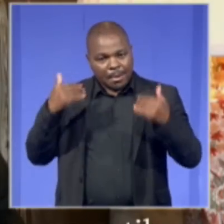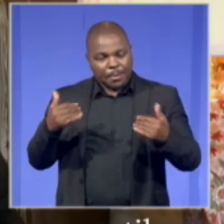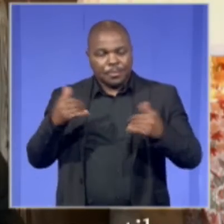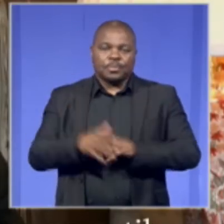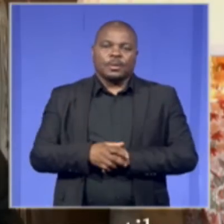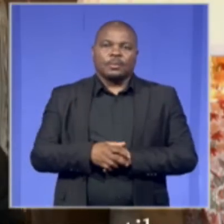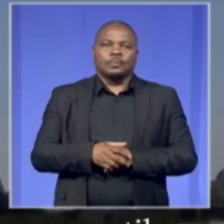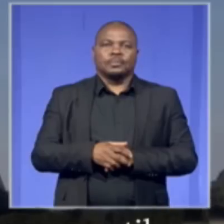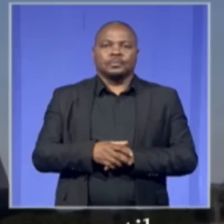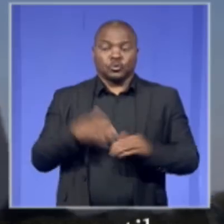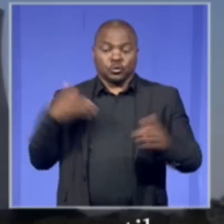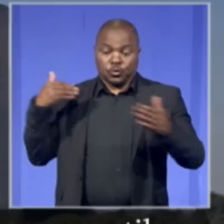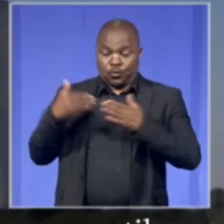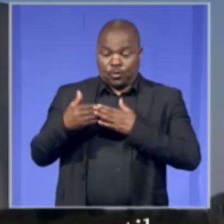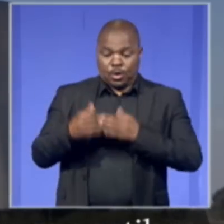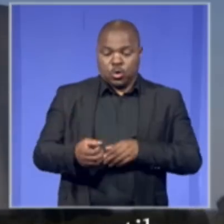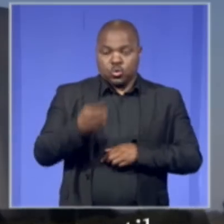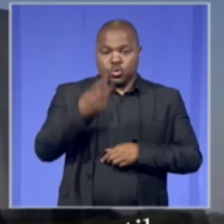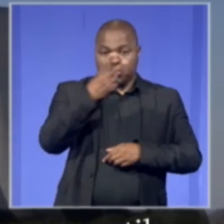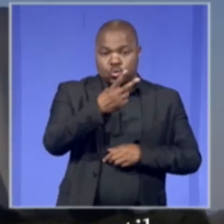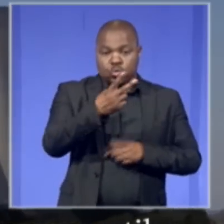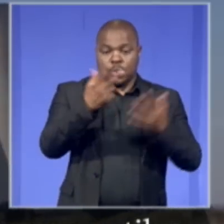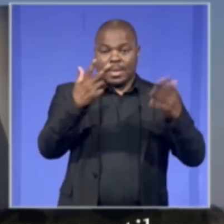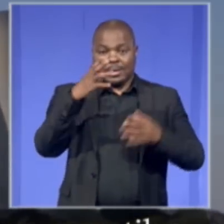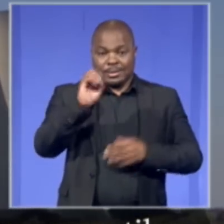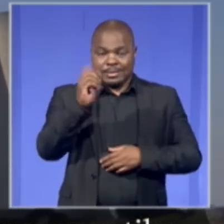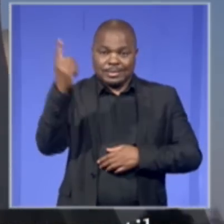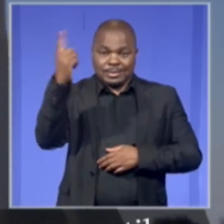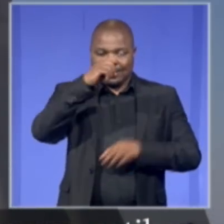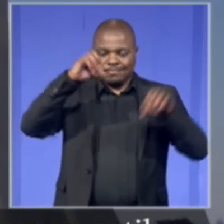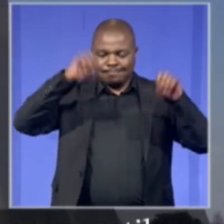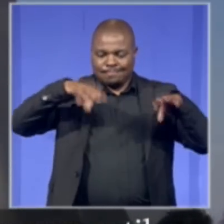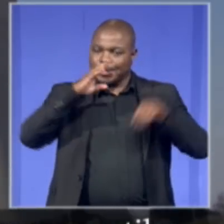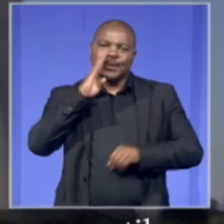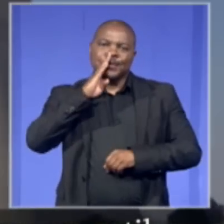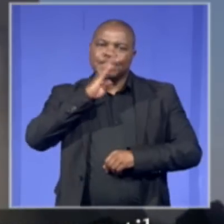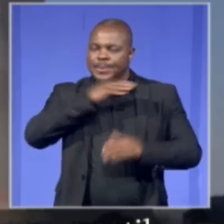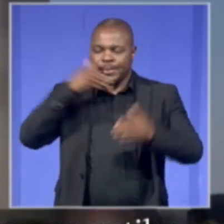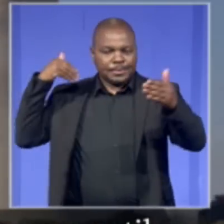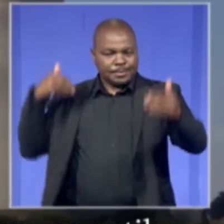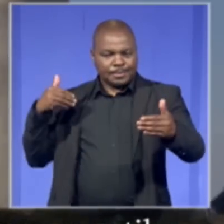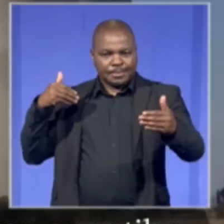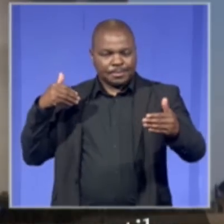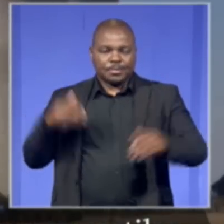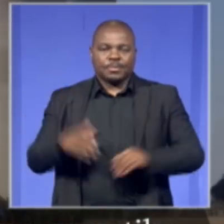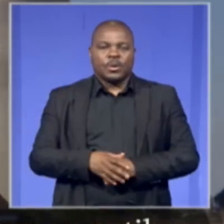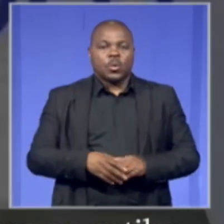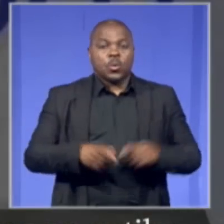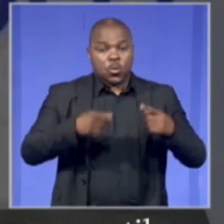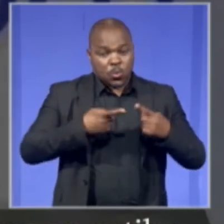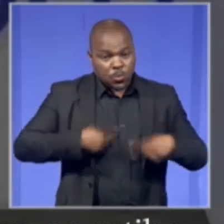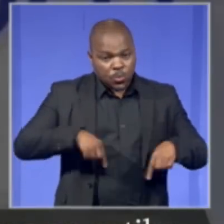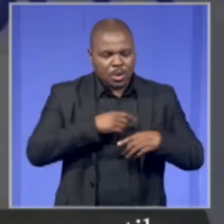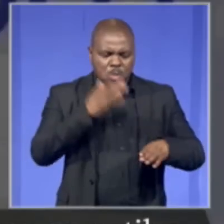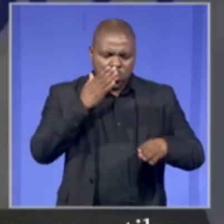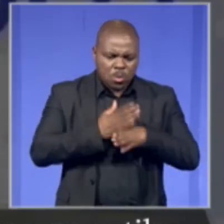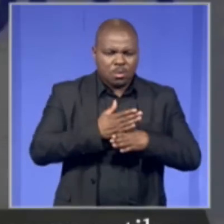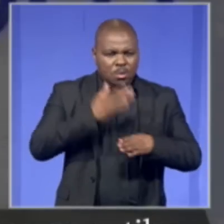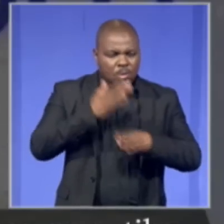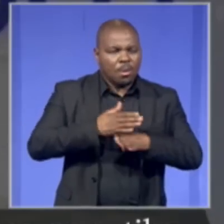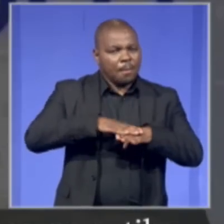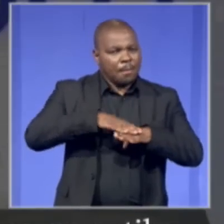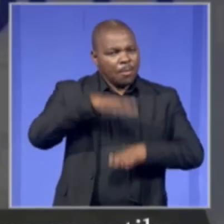for 280 days without load shedding. We continue the work to get more